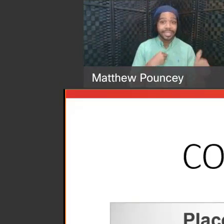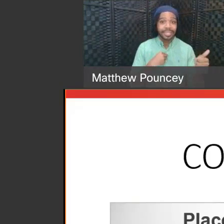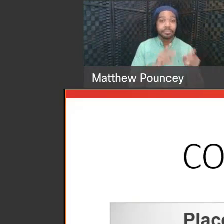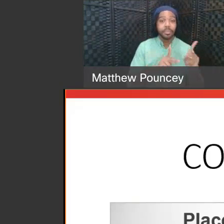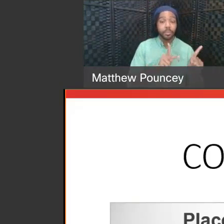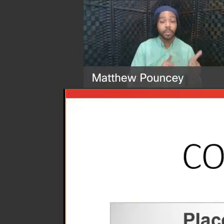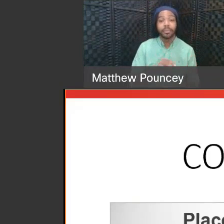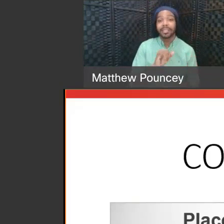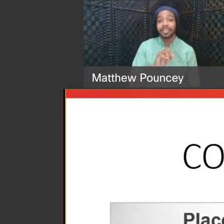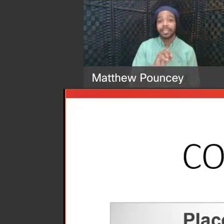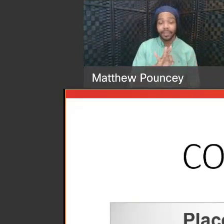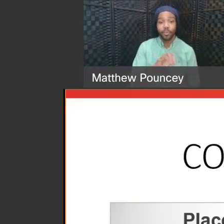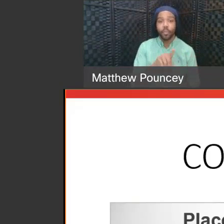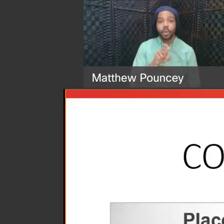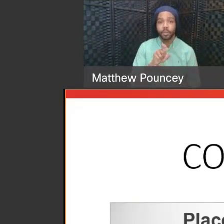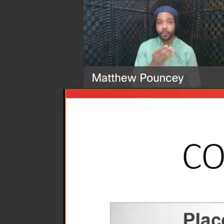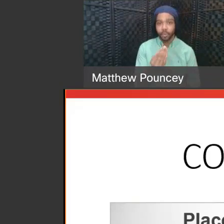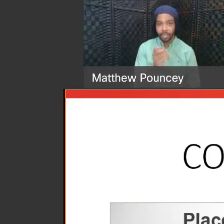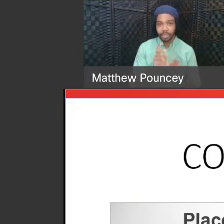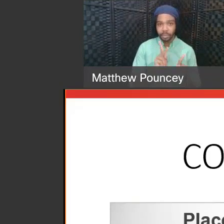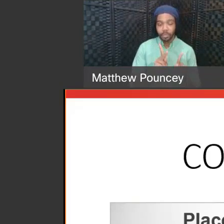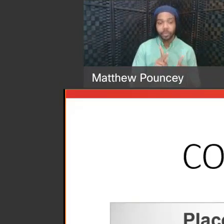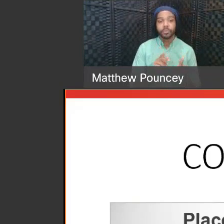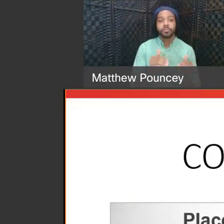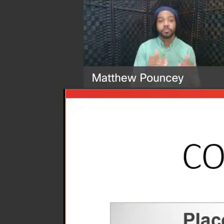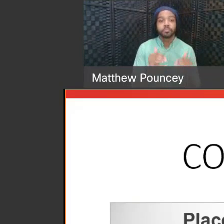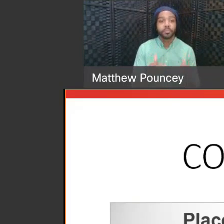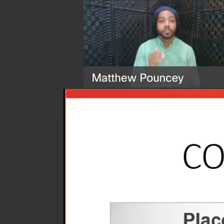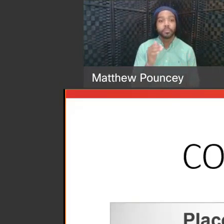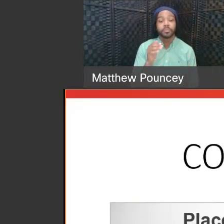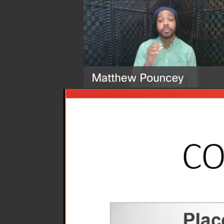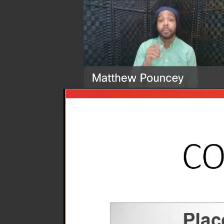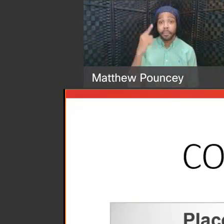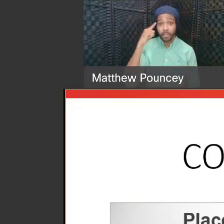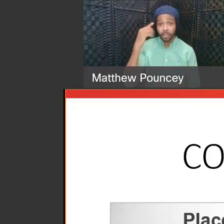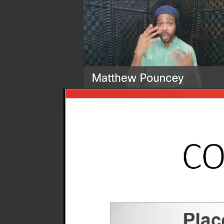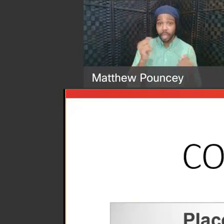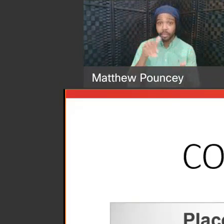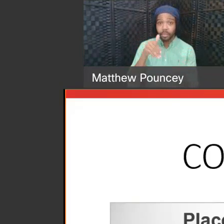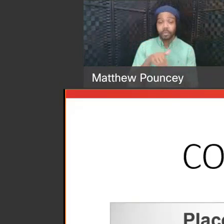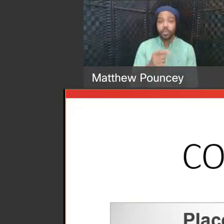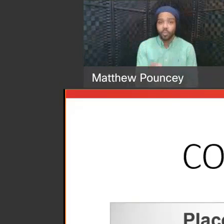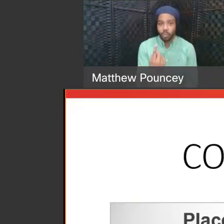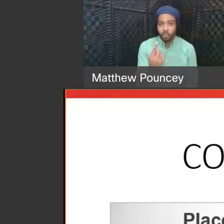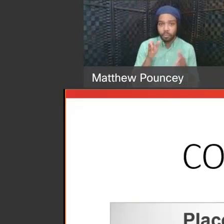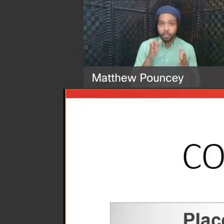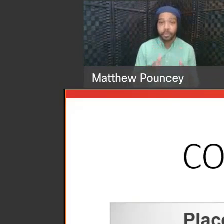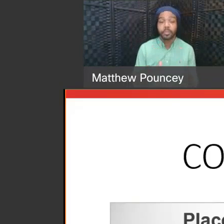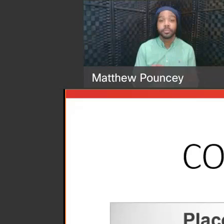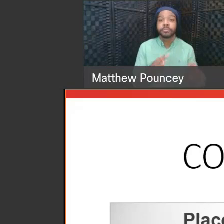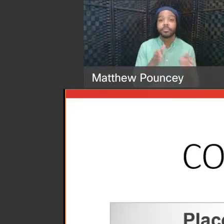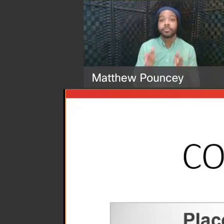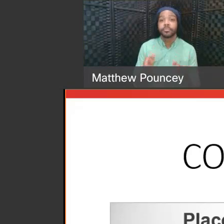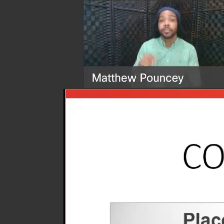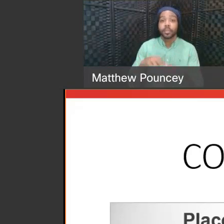care facilities, 114, in a mental health facility, 1 person, in natural